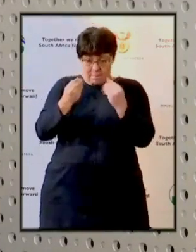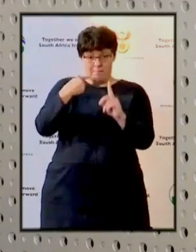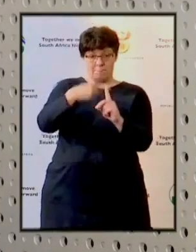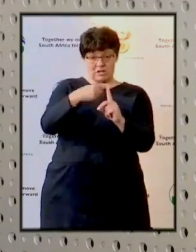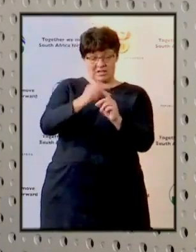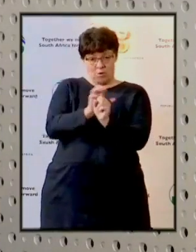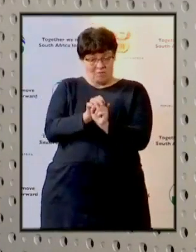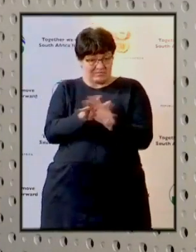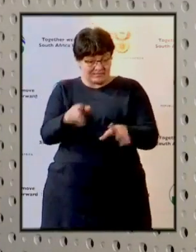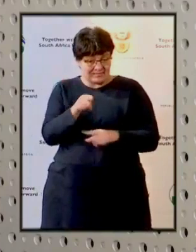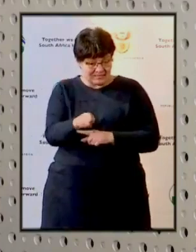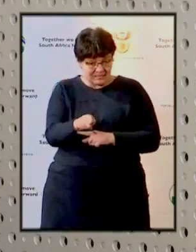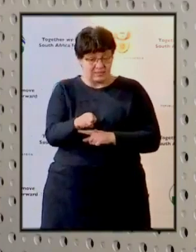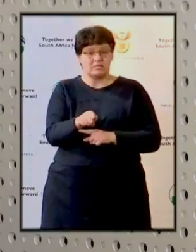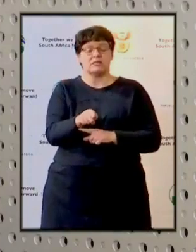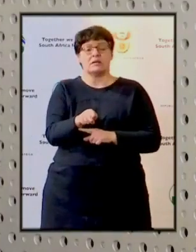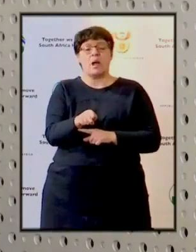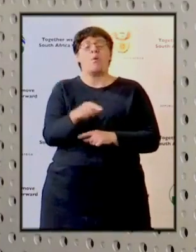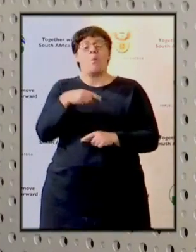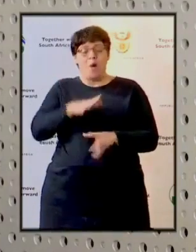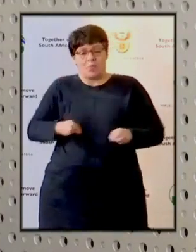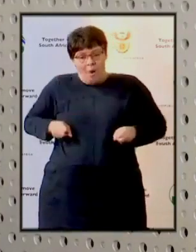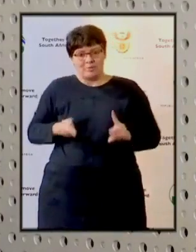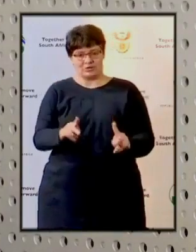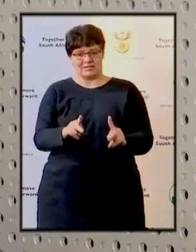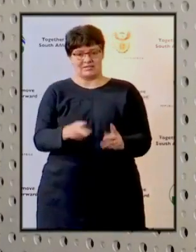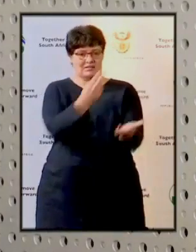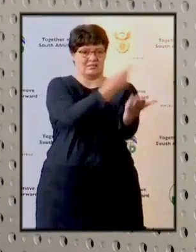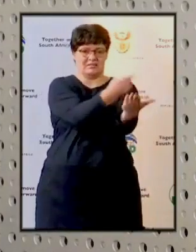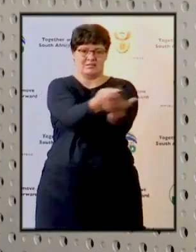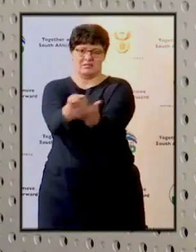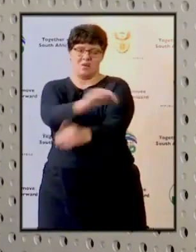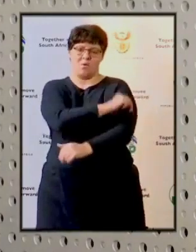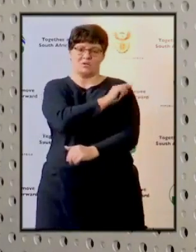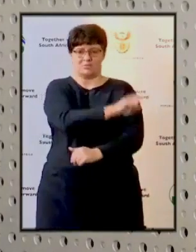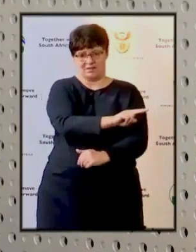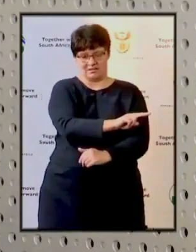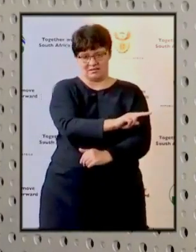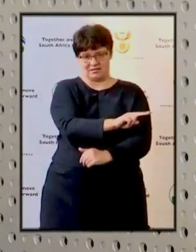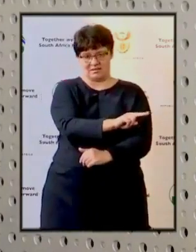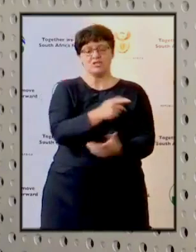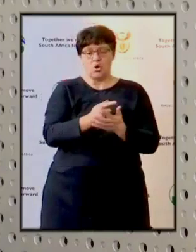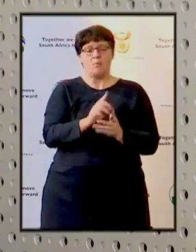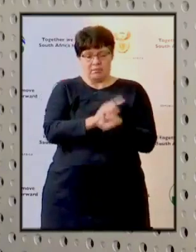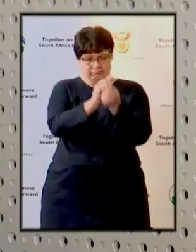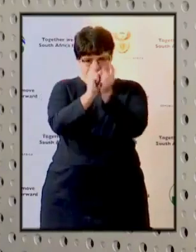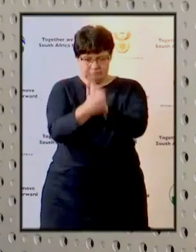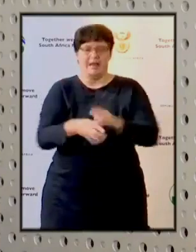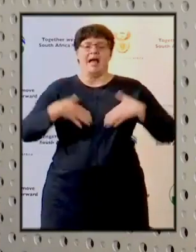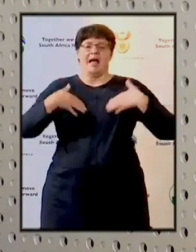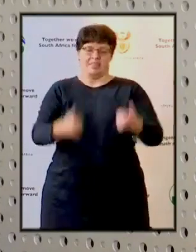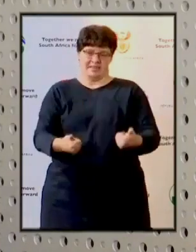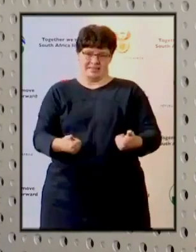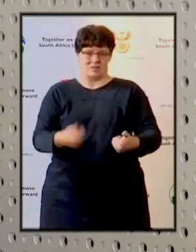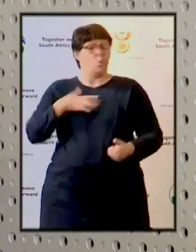to actually have proper healthcare treatment and to live to tell the tale, not to die